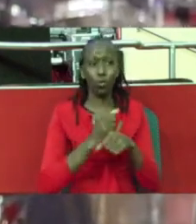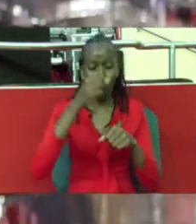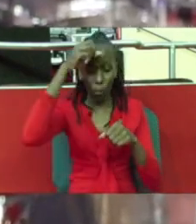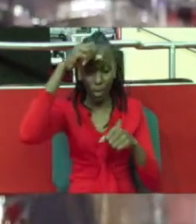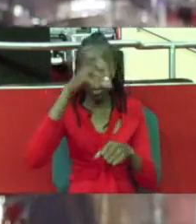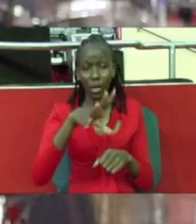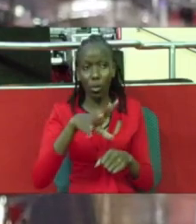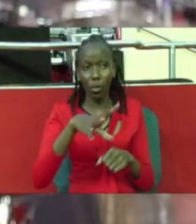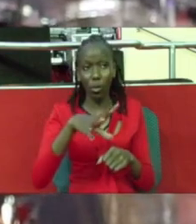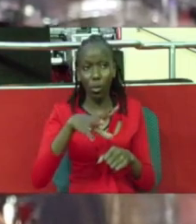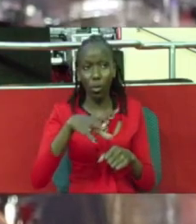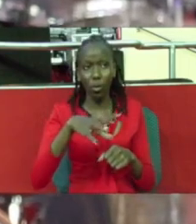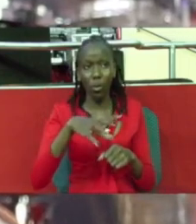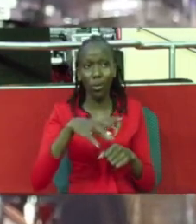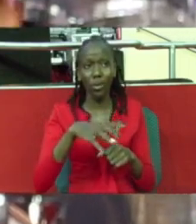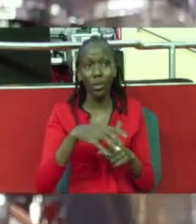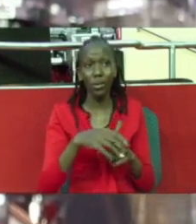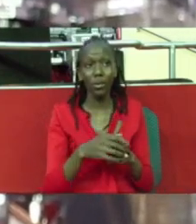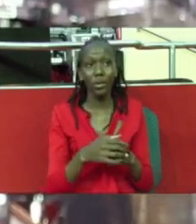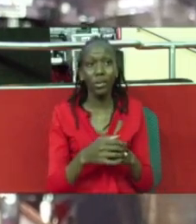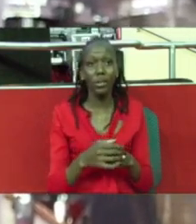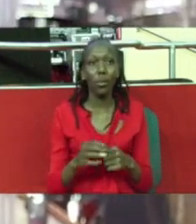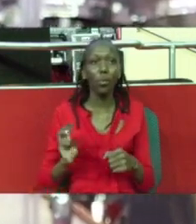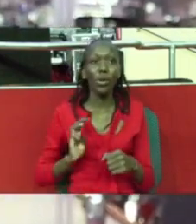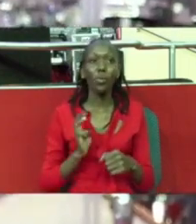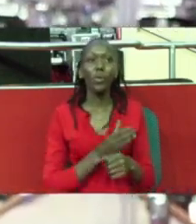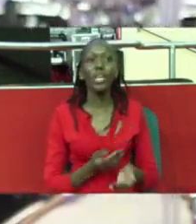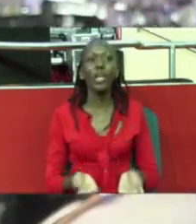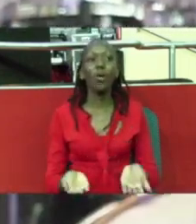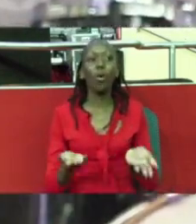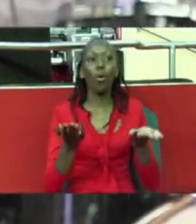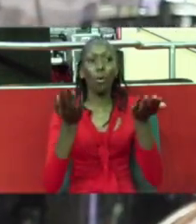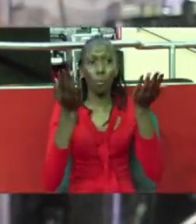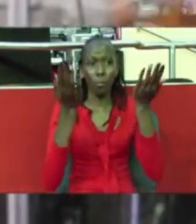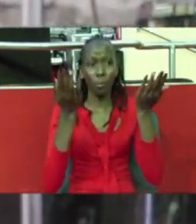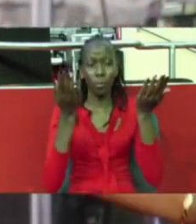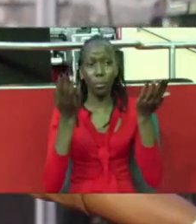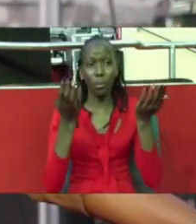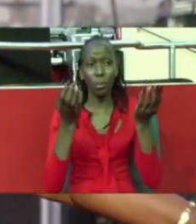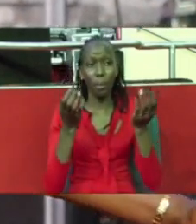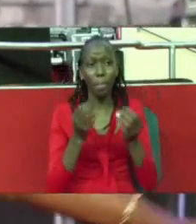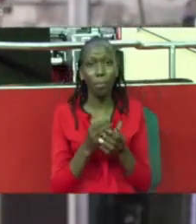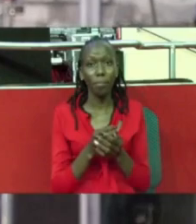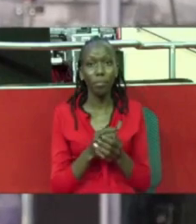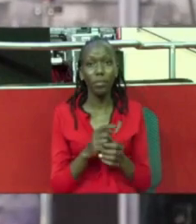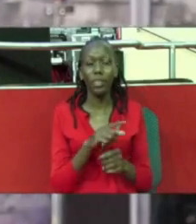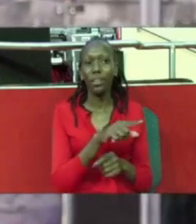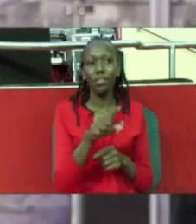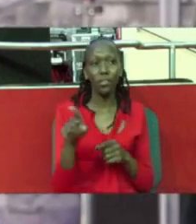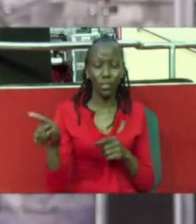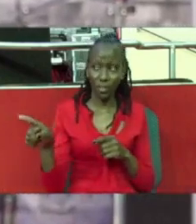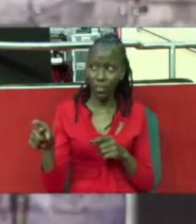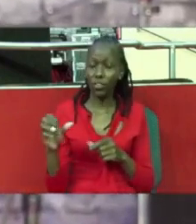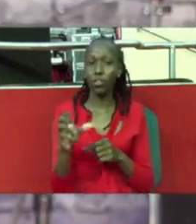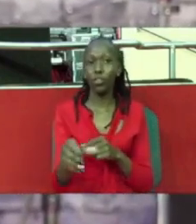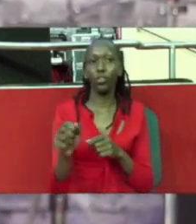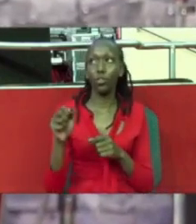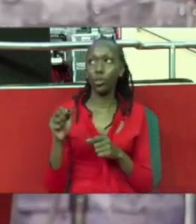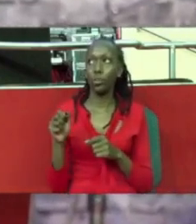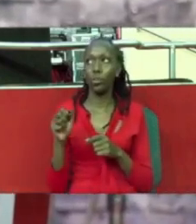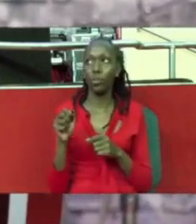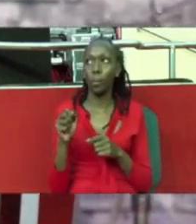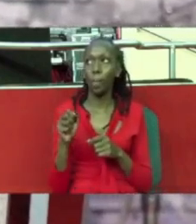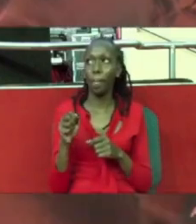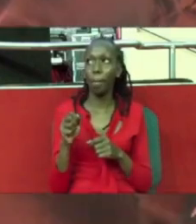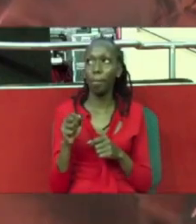are going to far to soar to higher heights, tutapanda ama tutakwea juu, these are the only doors that are going to remain open, hii ndio milango itakayobaki, and